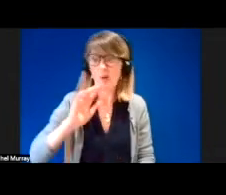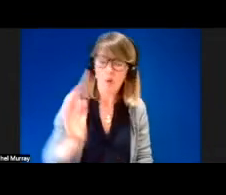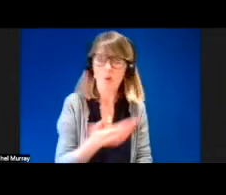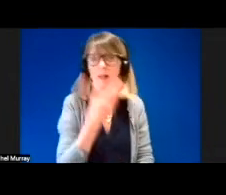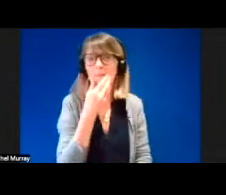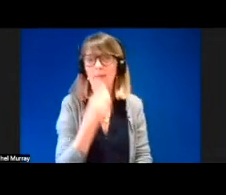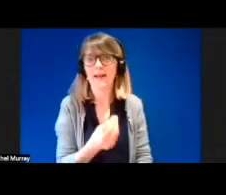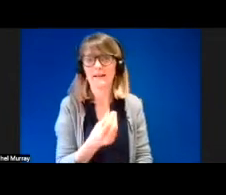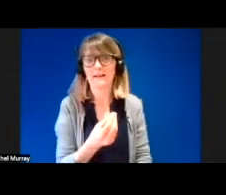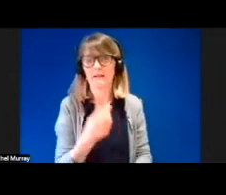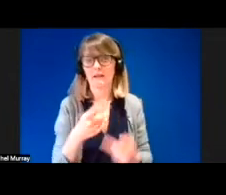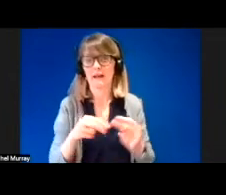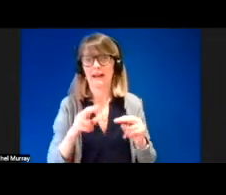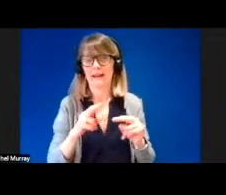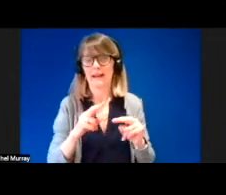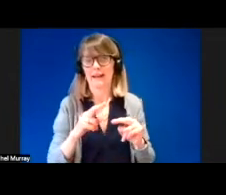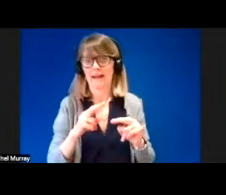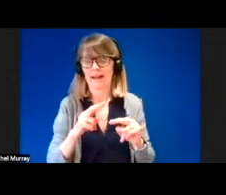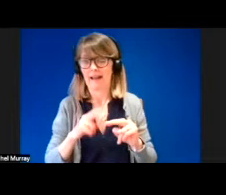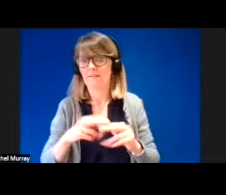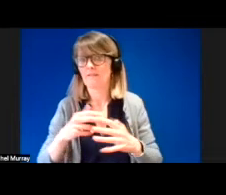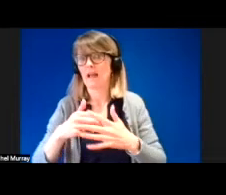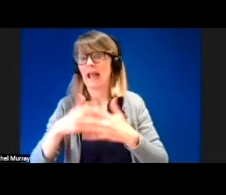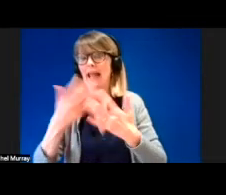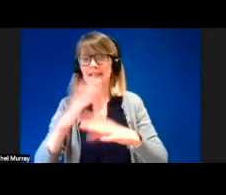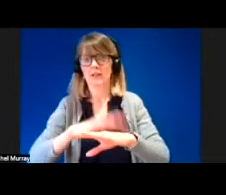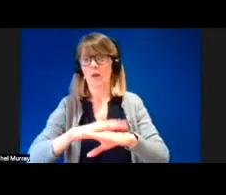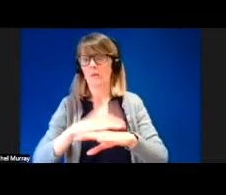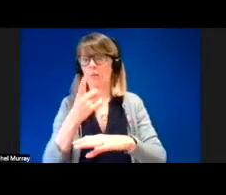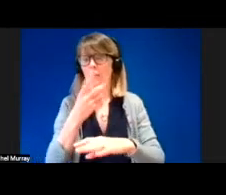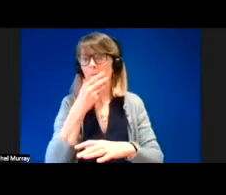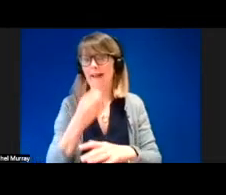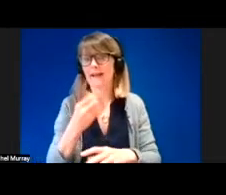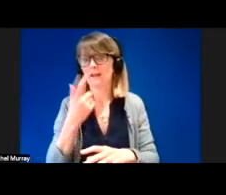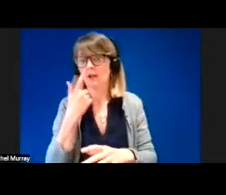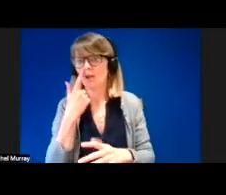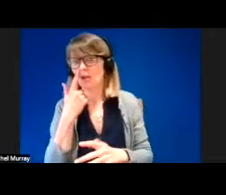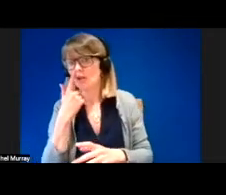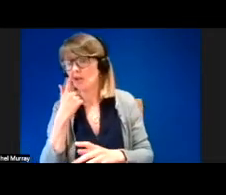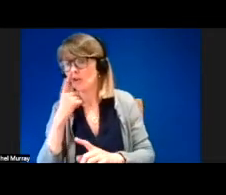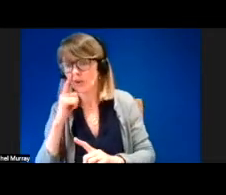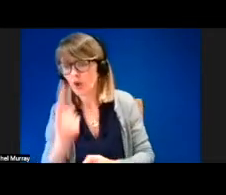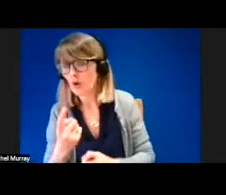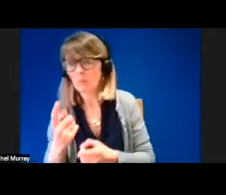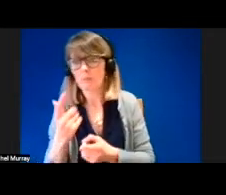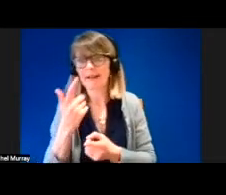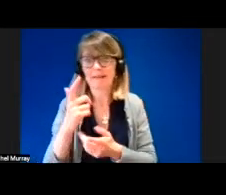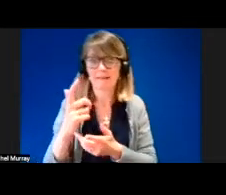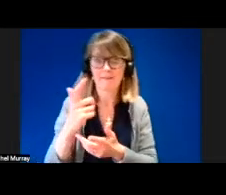male person could be found to collect, the priest does it himself.